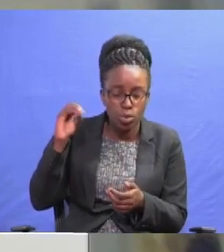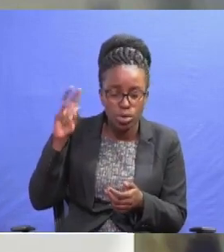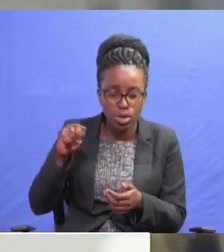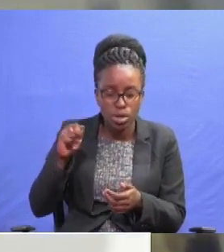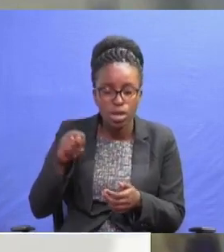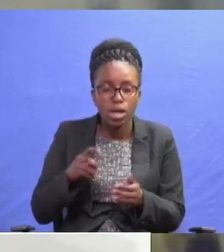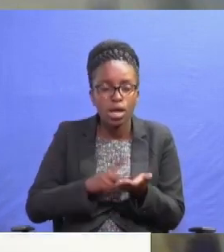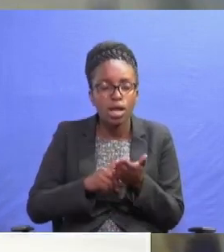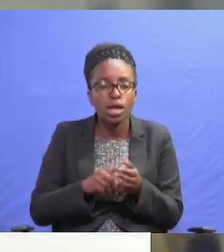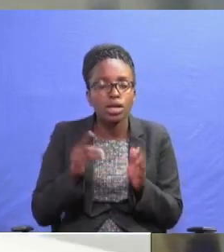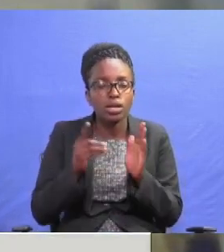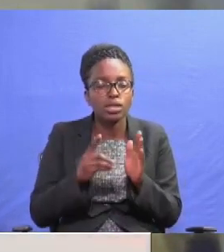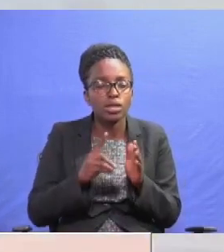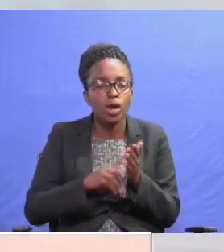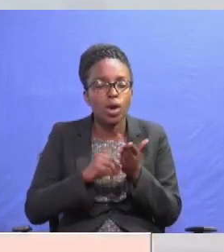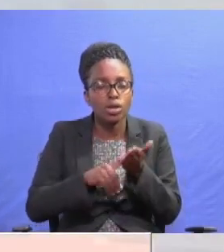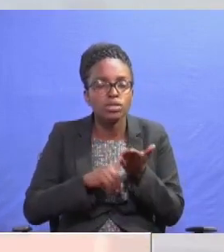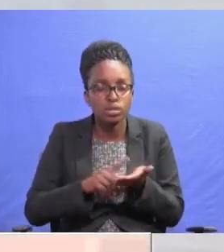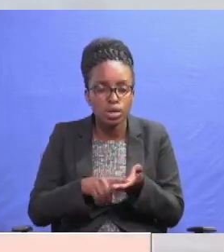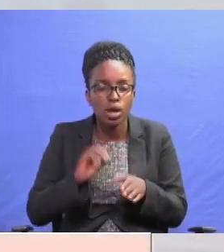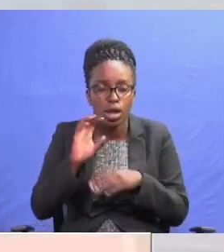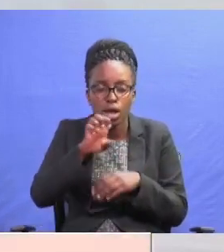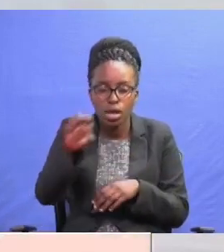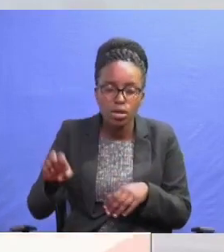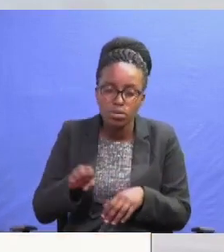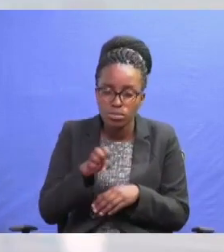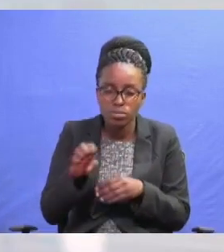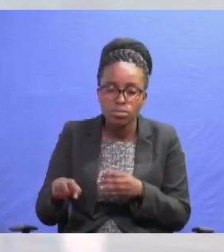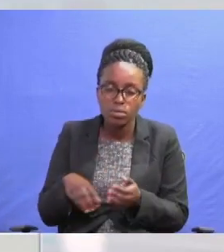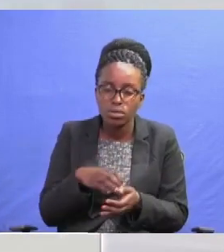Department of Environmental Planning and Management at Kenyatta University.